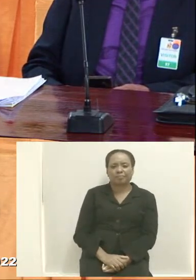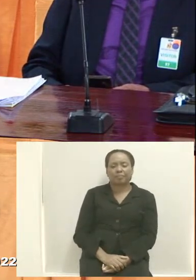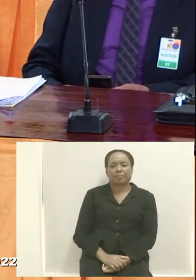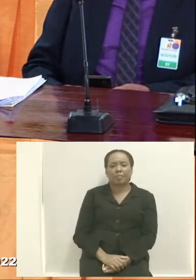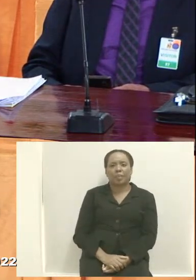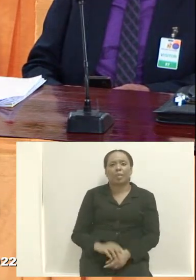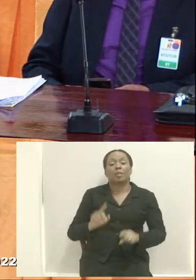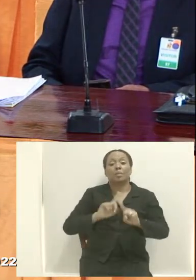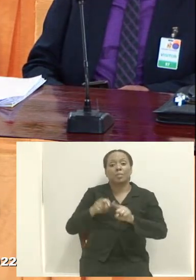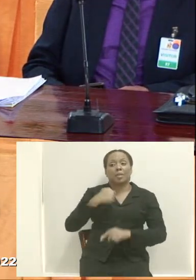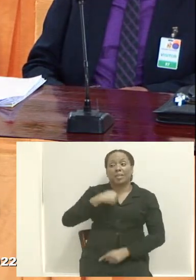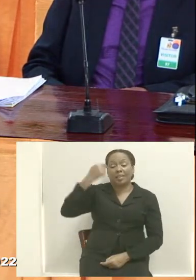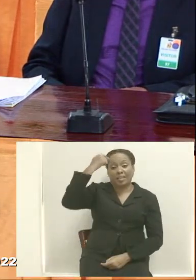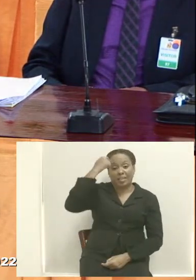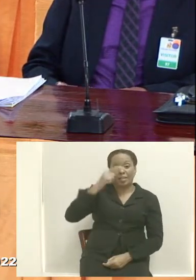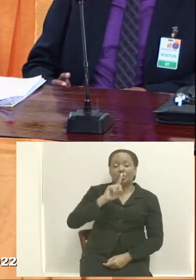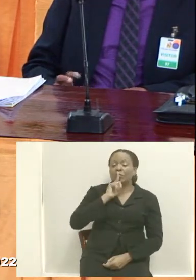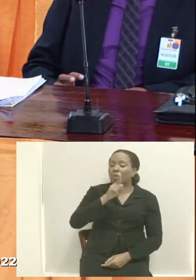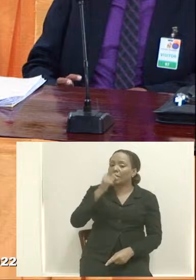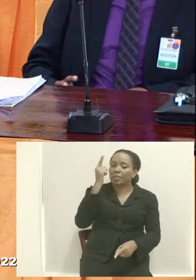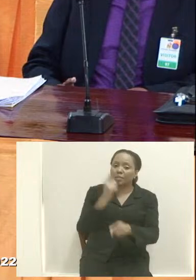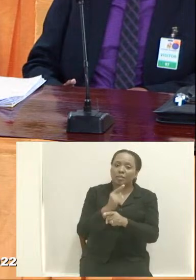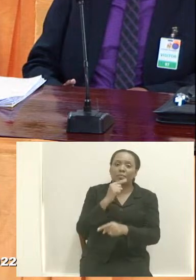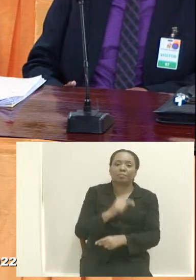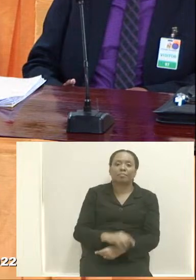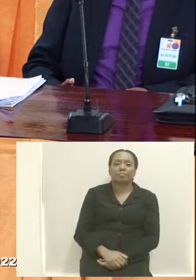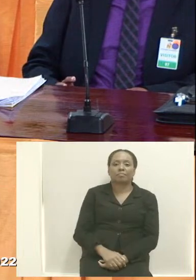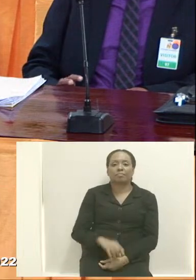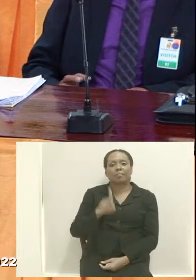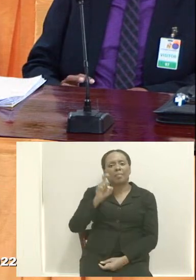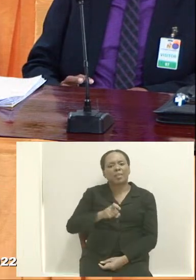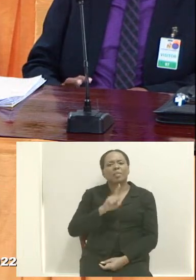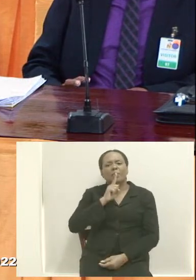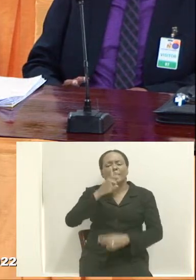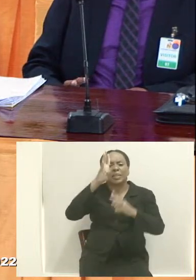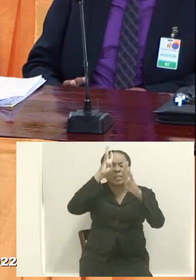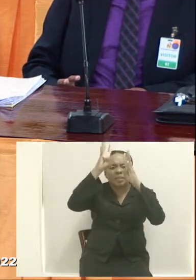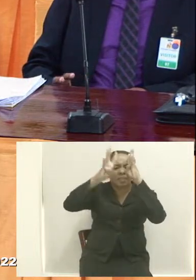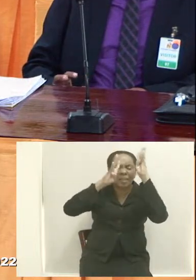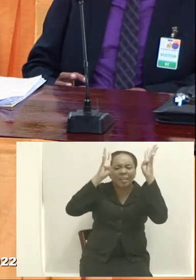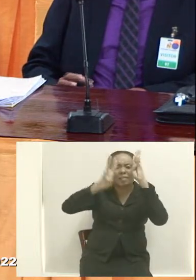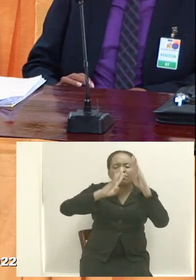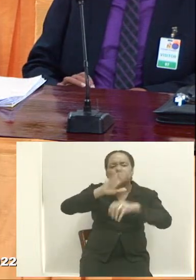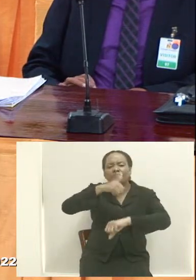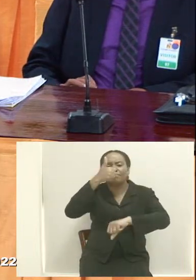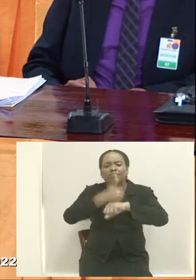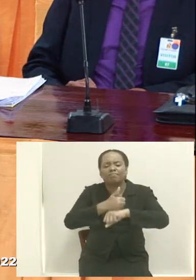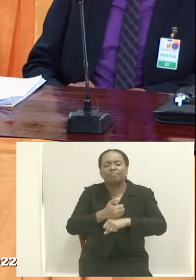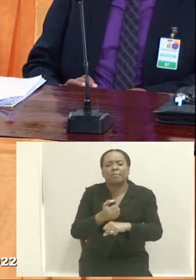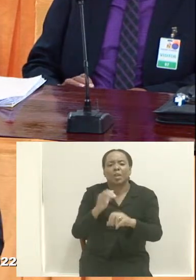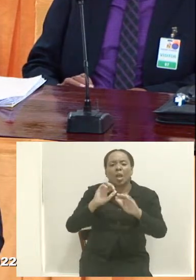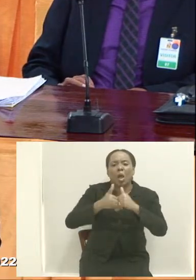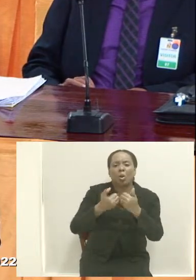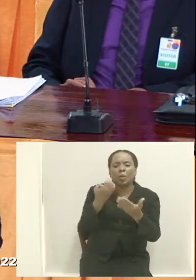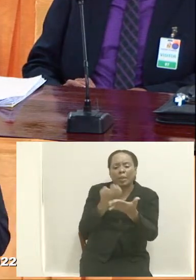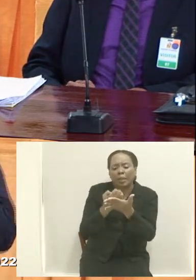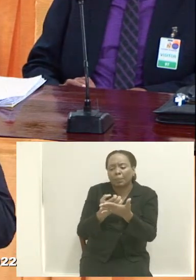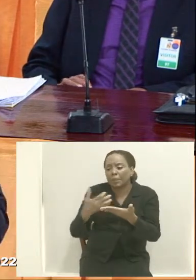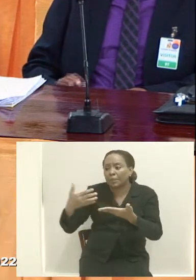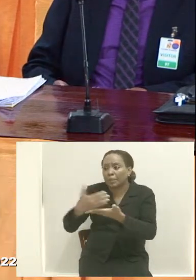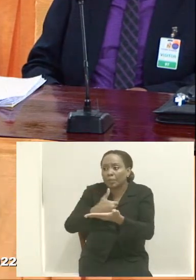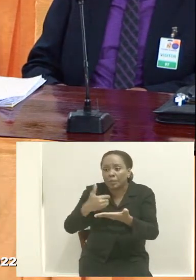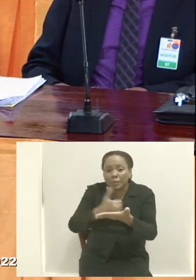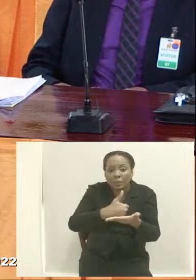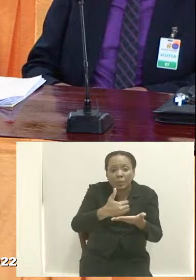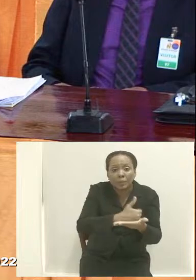look at the creation of economic activity holistically. When I made my introductory comments, I said that it was perhaps more